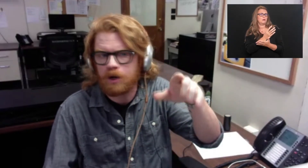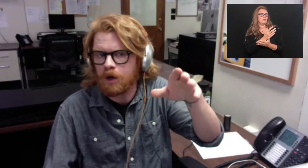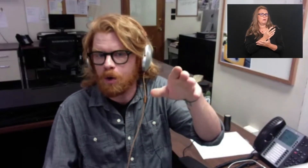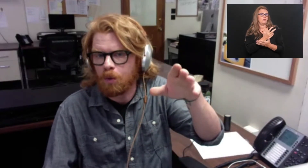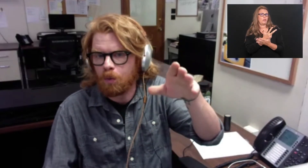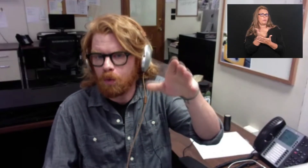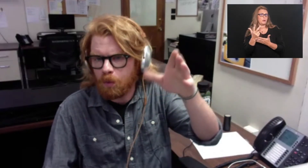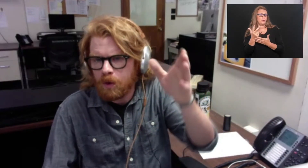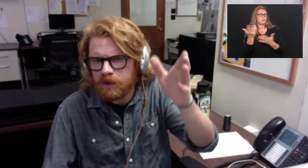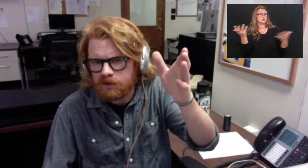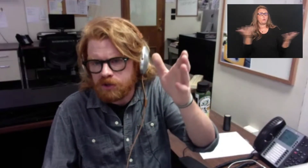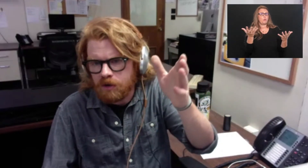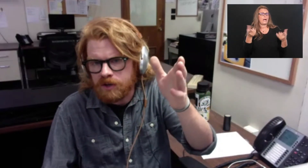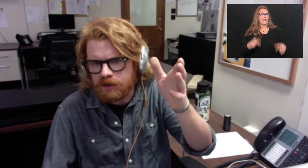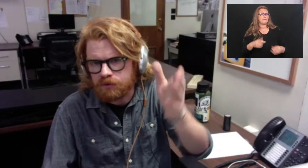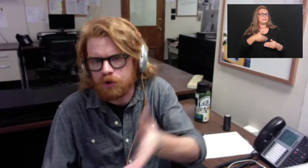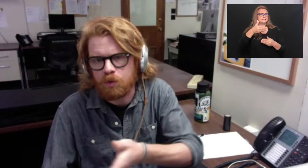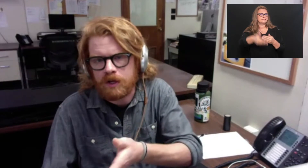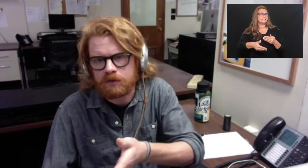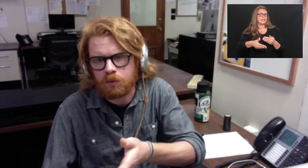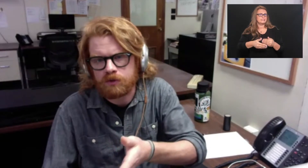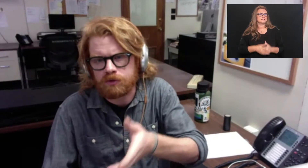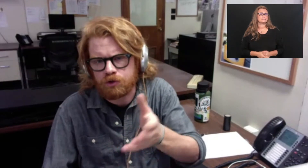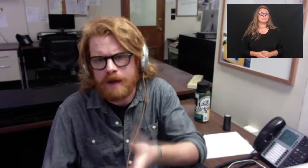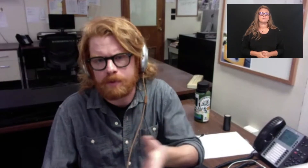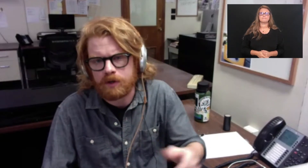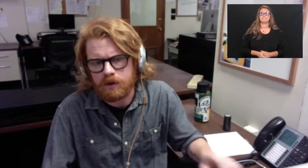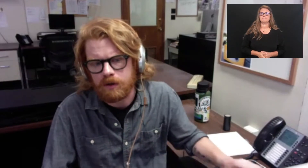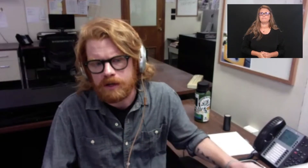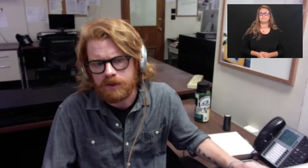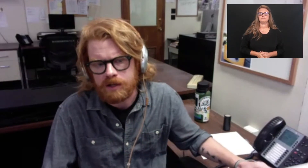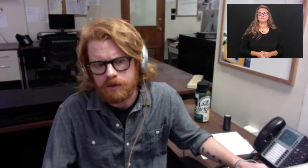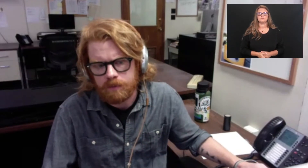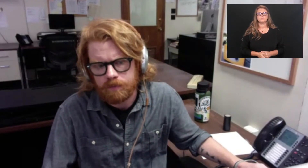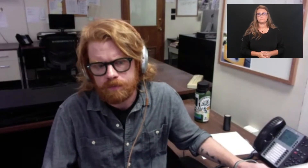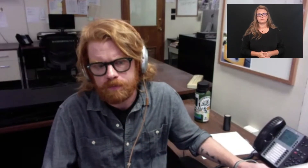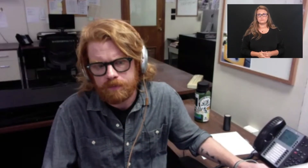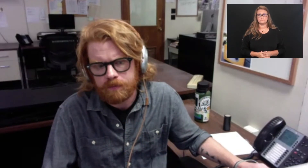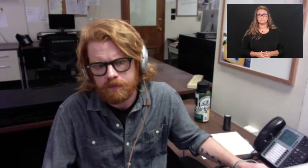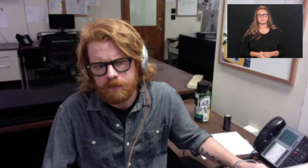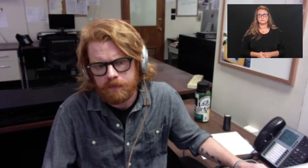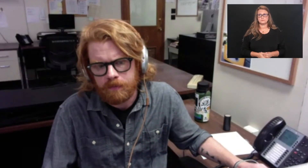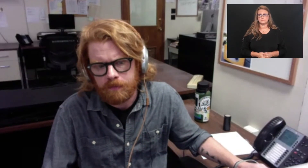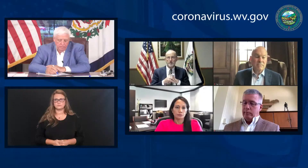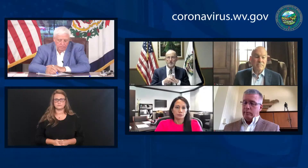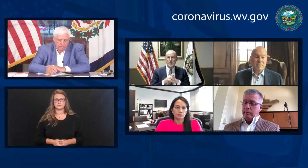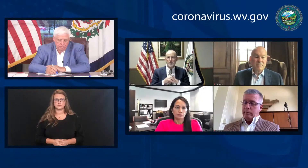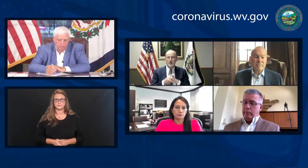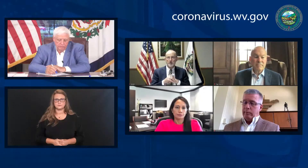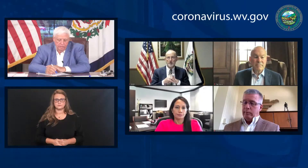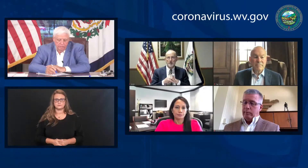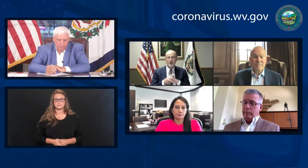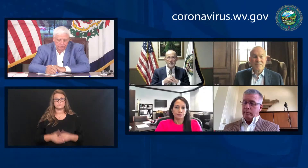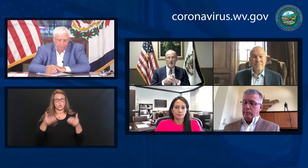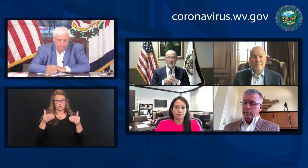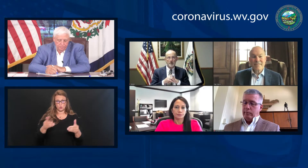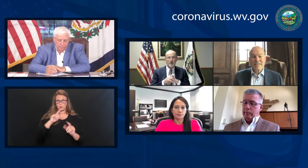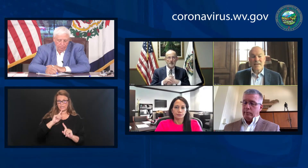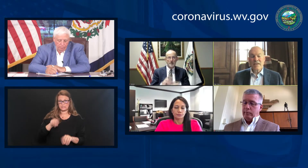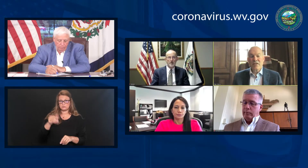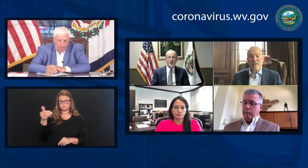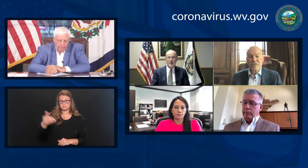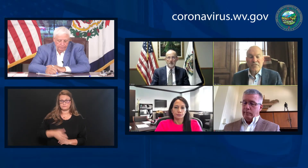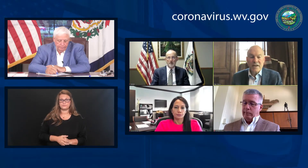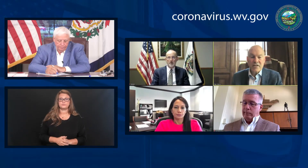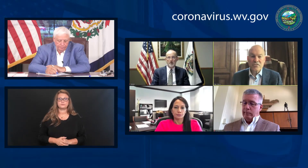peak? What are we going to see over the next few weeks? What's the drop going to look like? Thank you. Dr. Marsh, go.